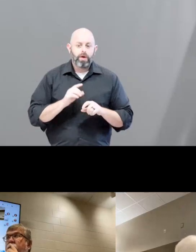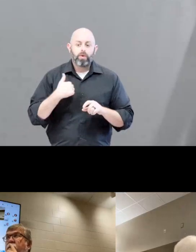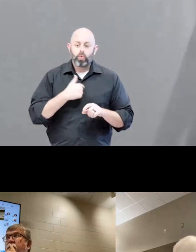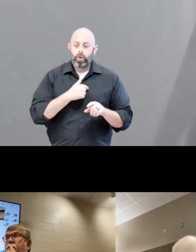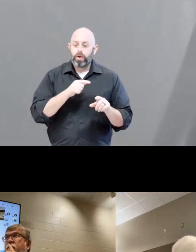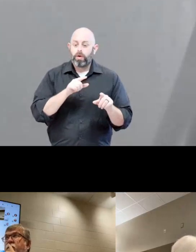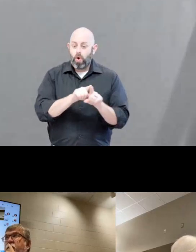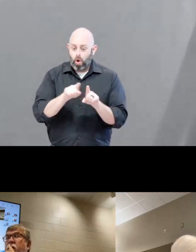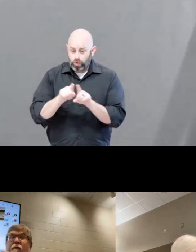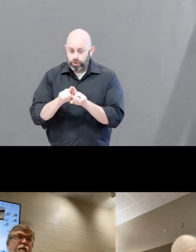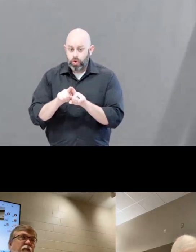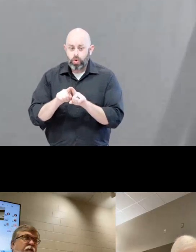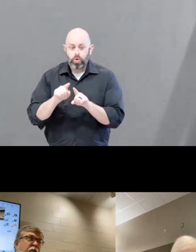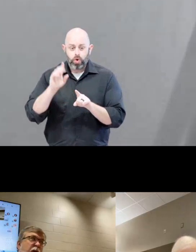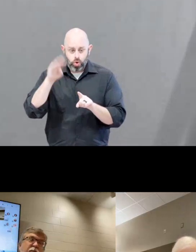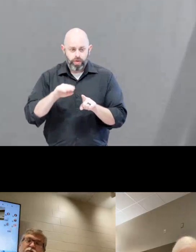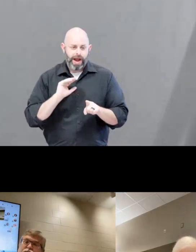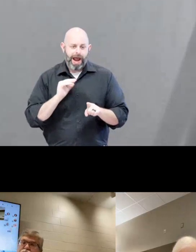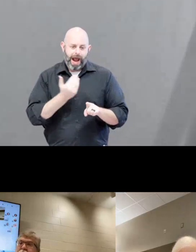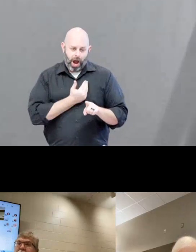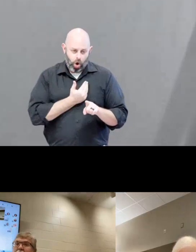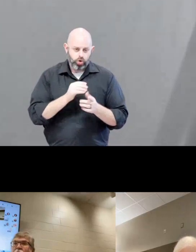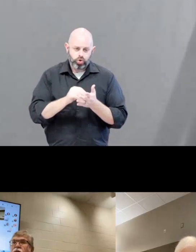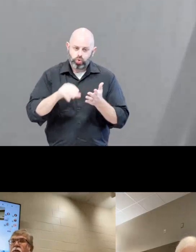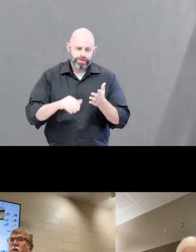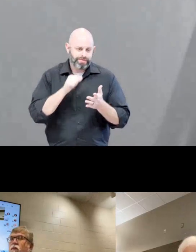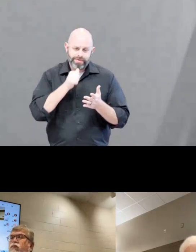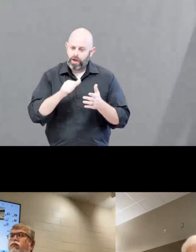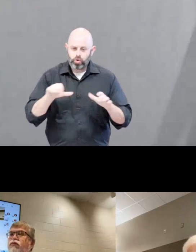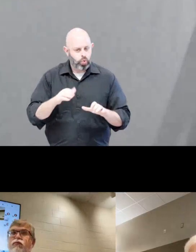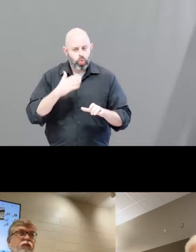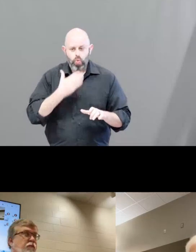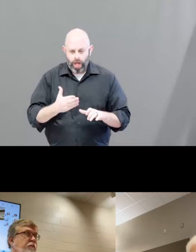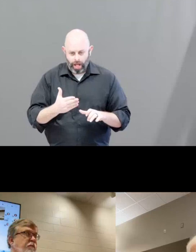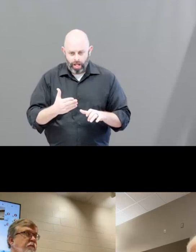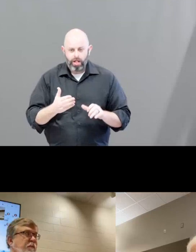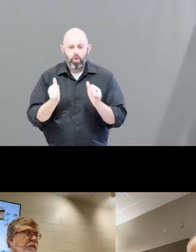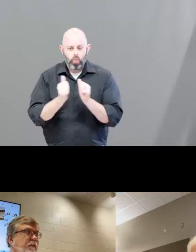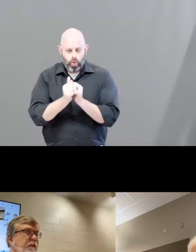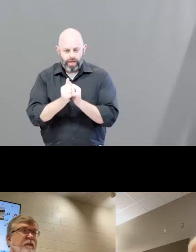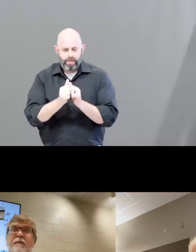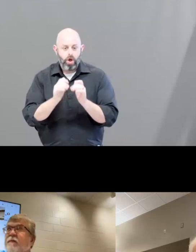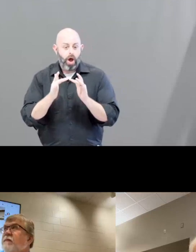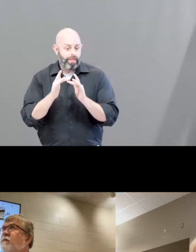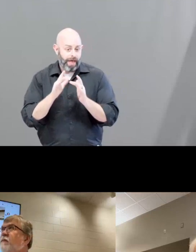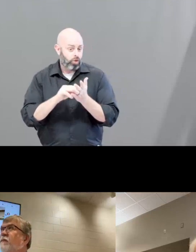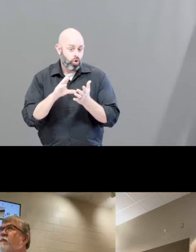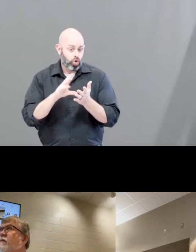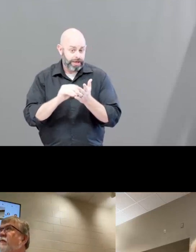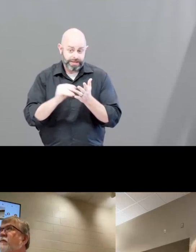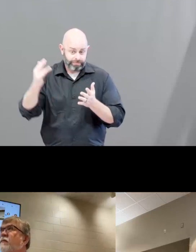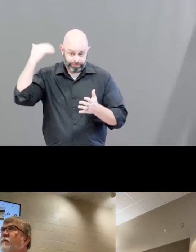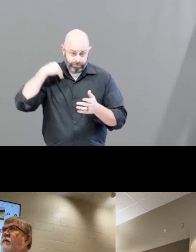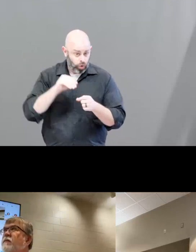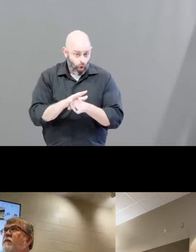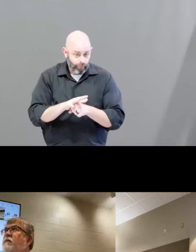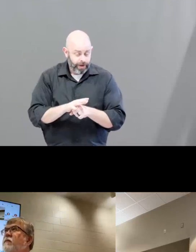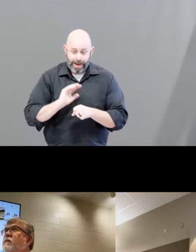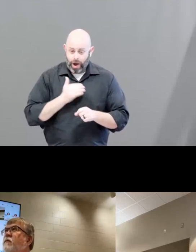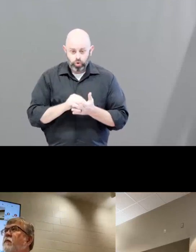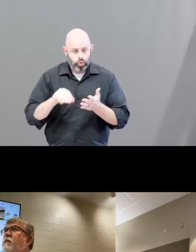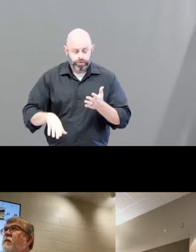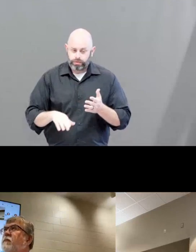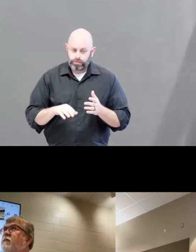we also know that our students did not do well with online learning when we were during